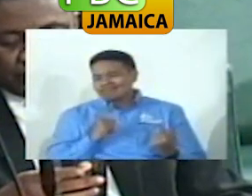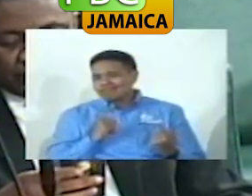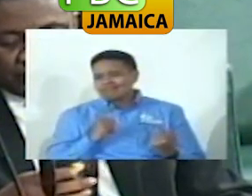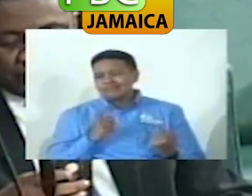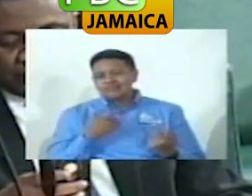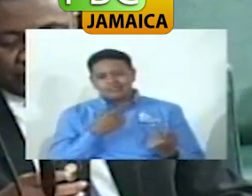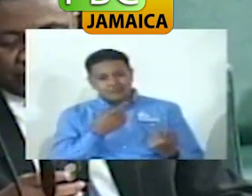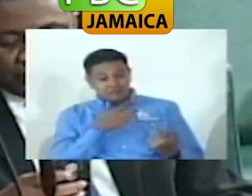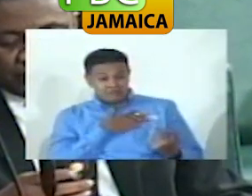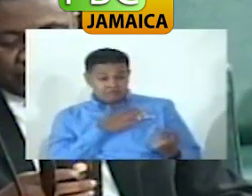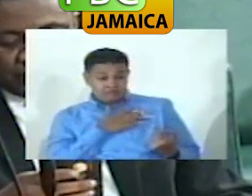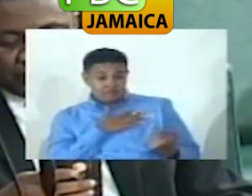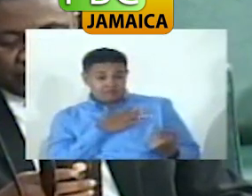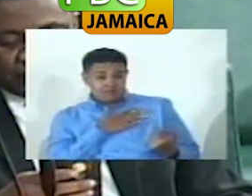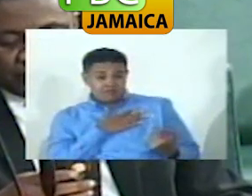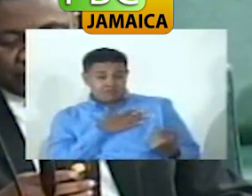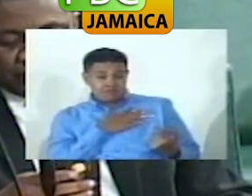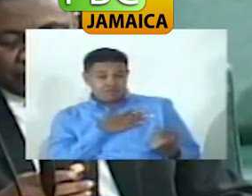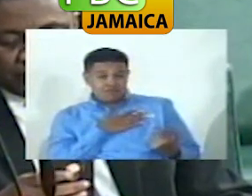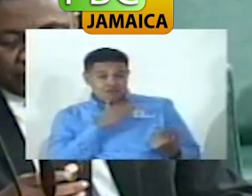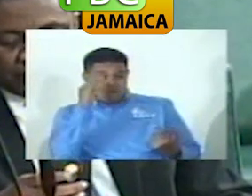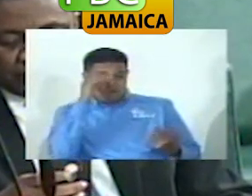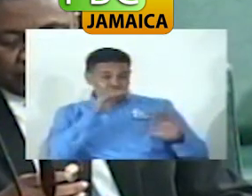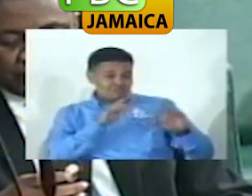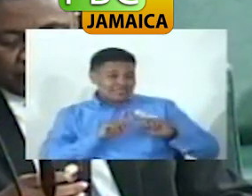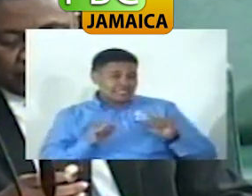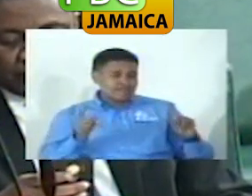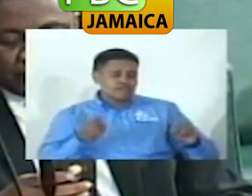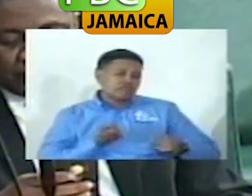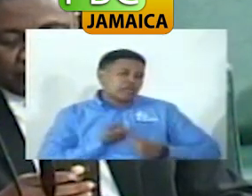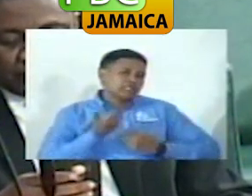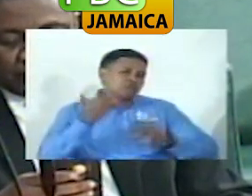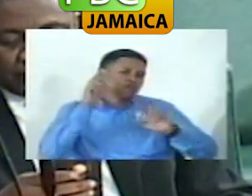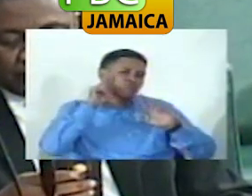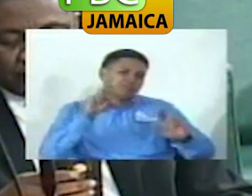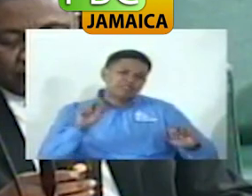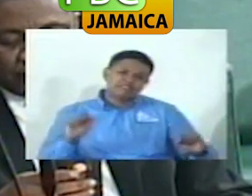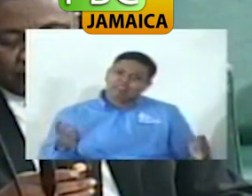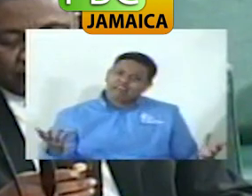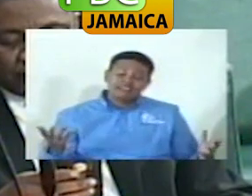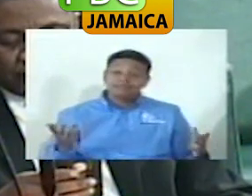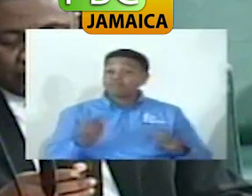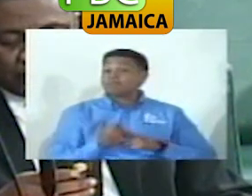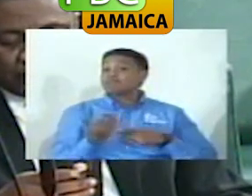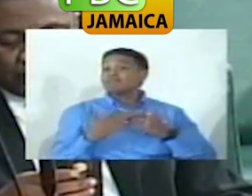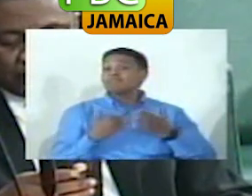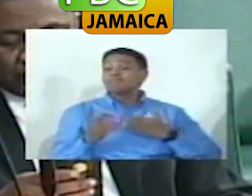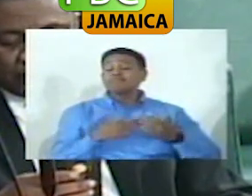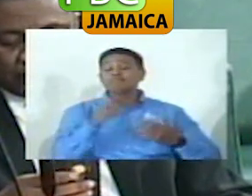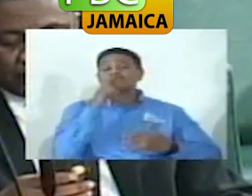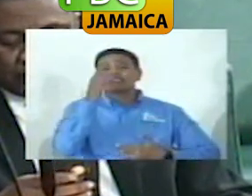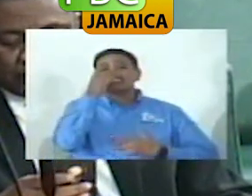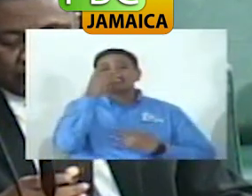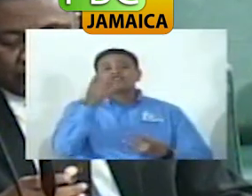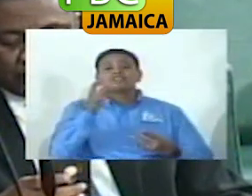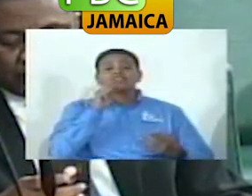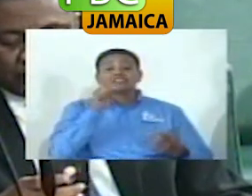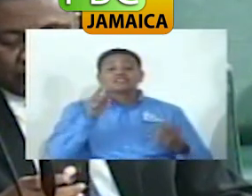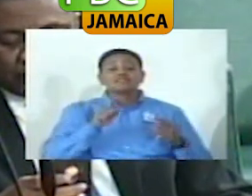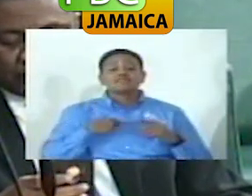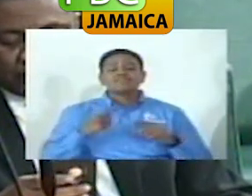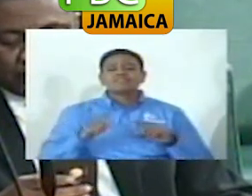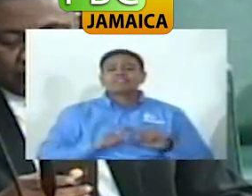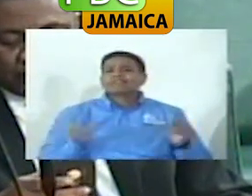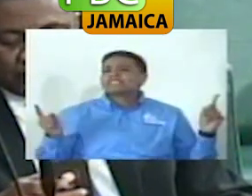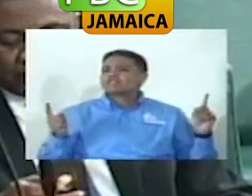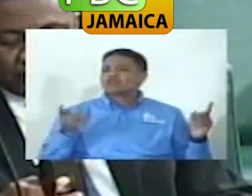them respectfully to each other, that despite the interests which diverge